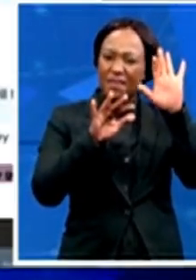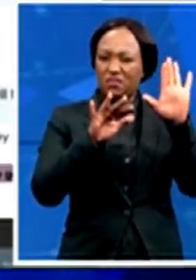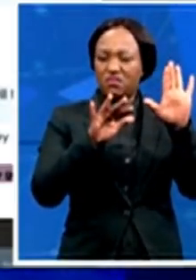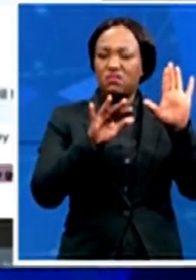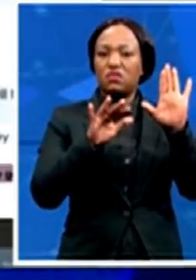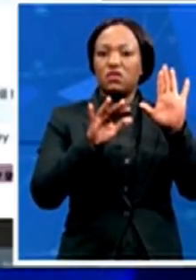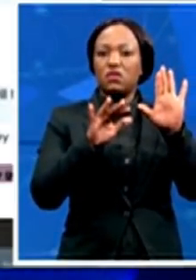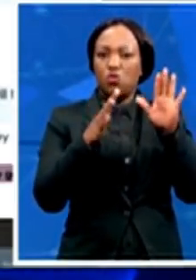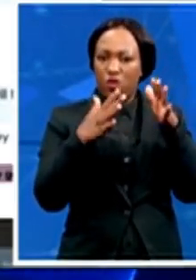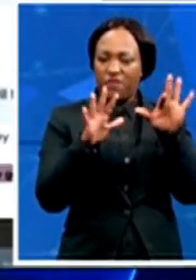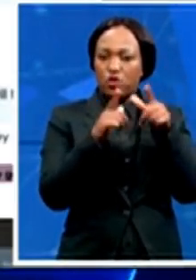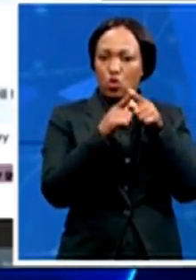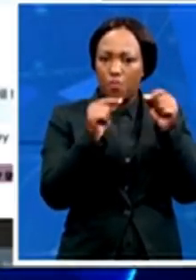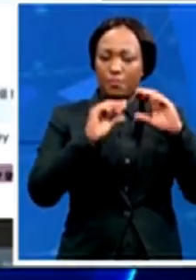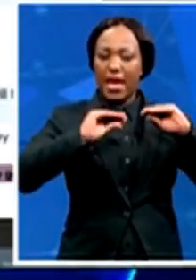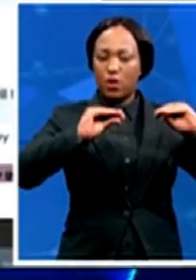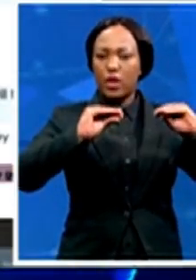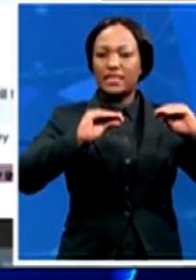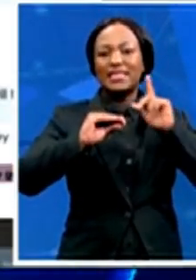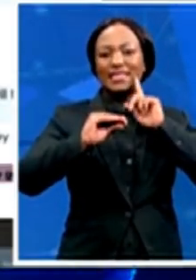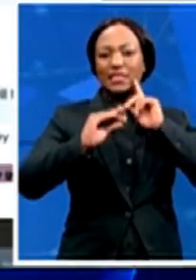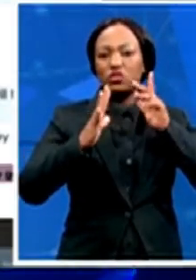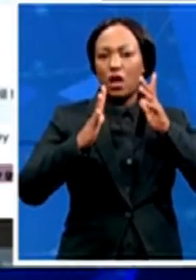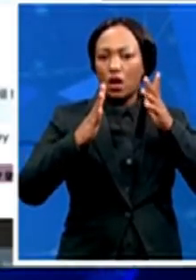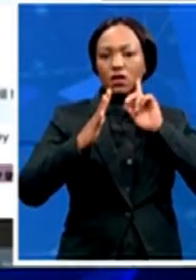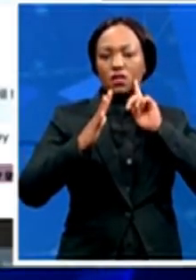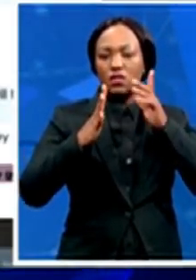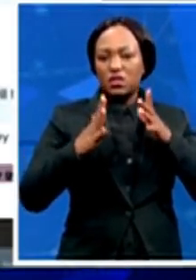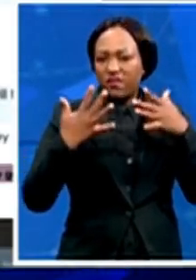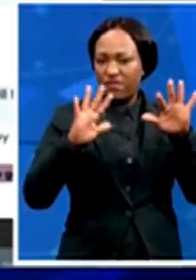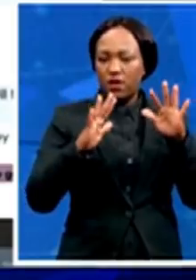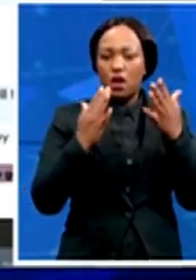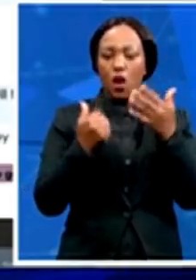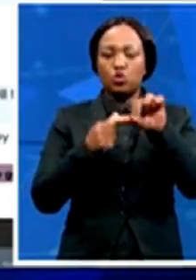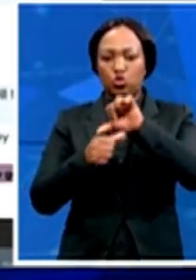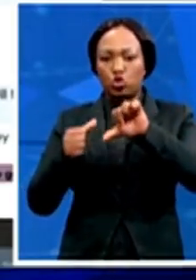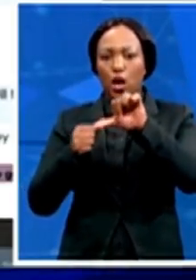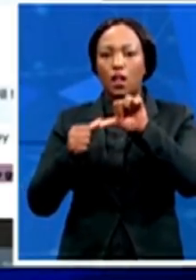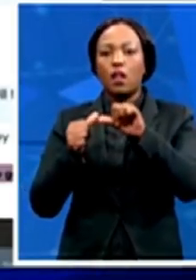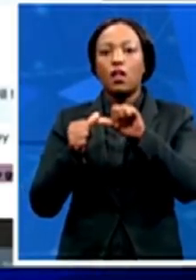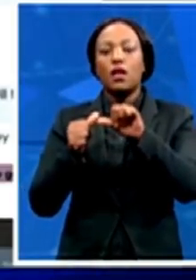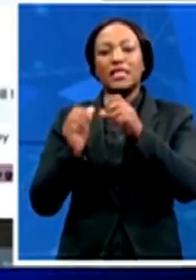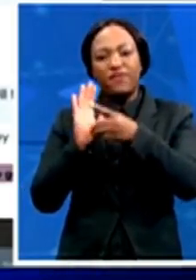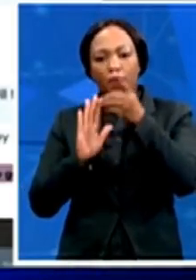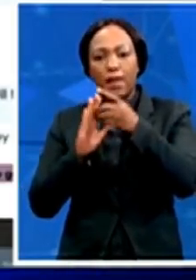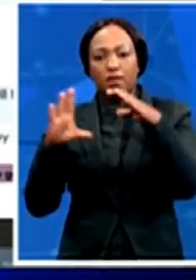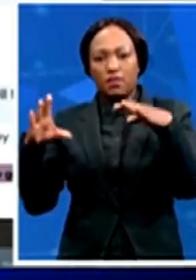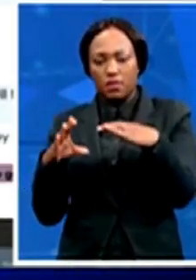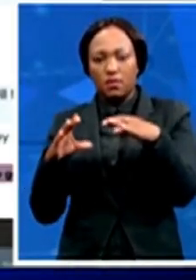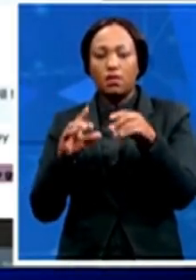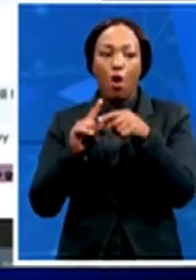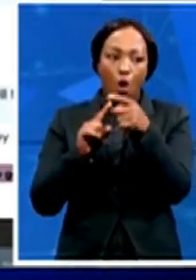We're busy with the social development sector. But then all public sector employees will just go via the normal